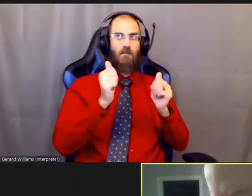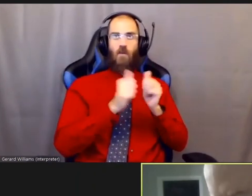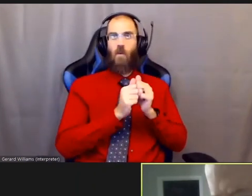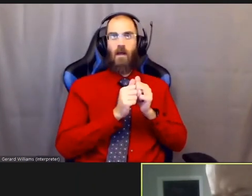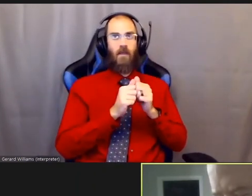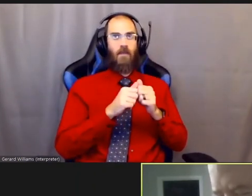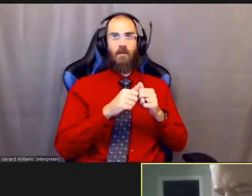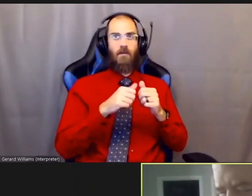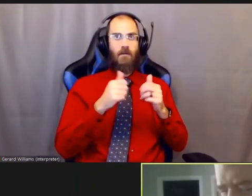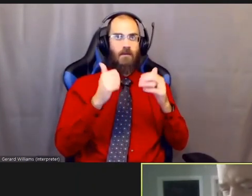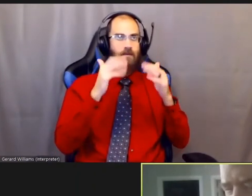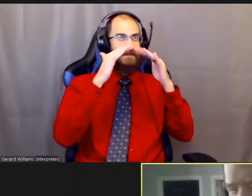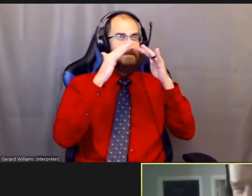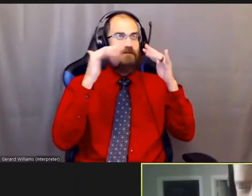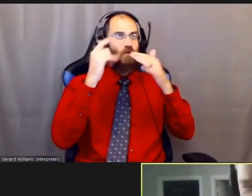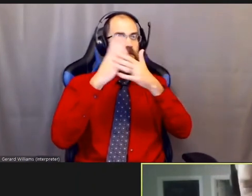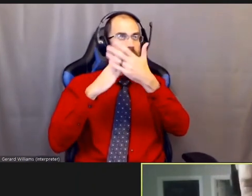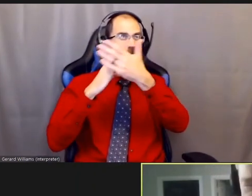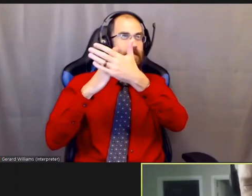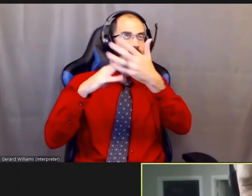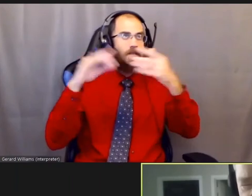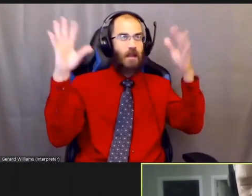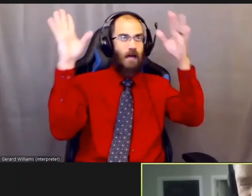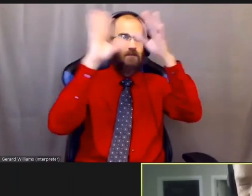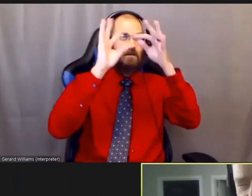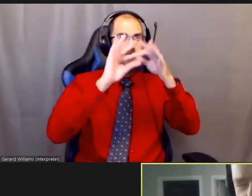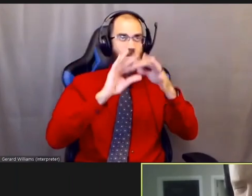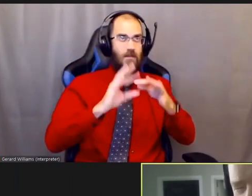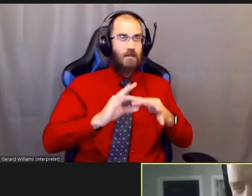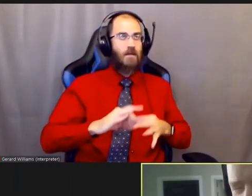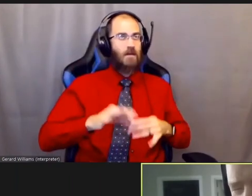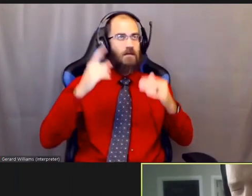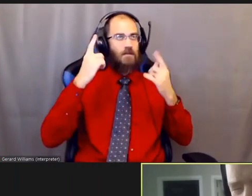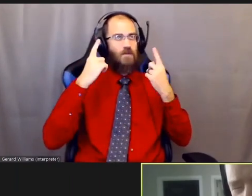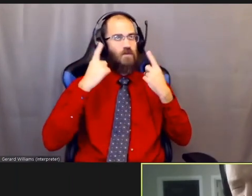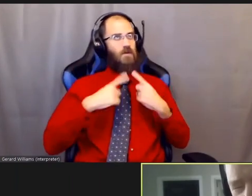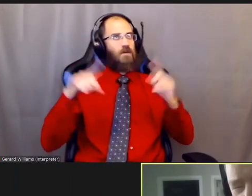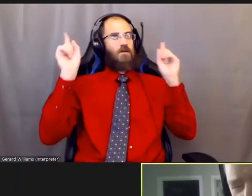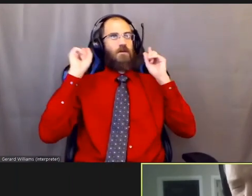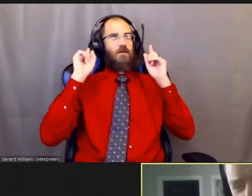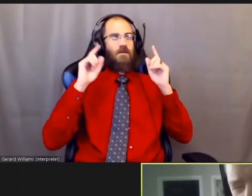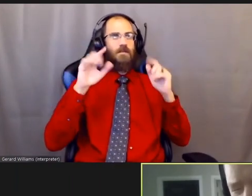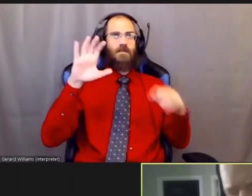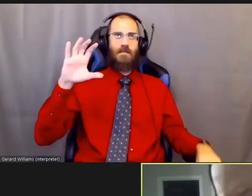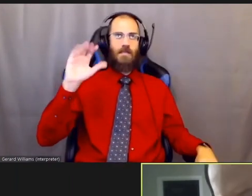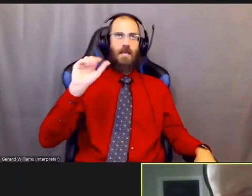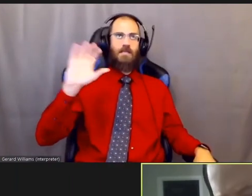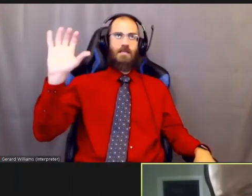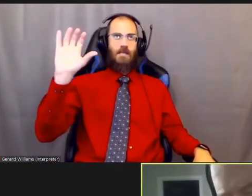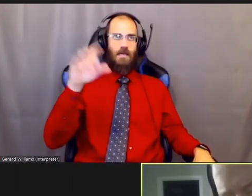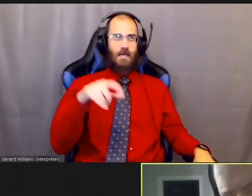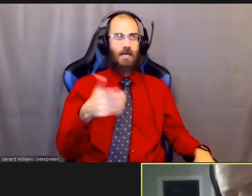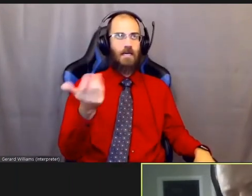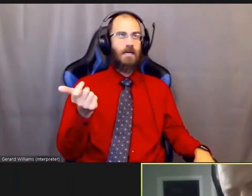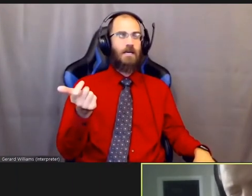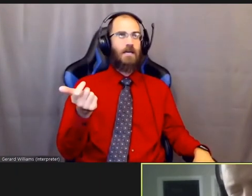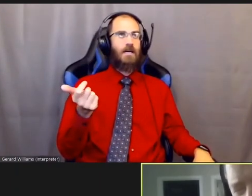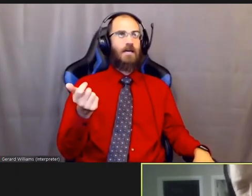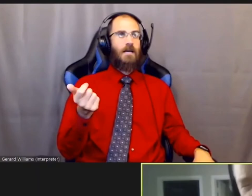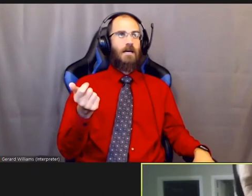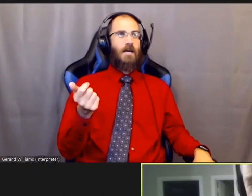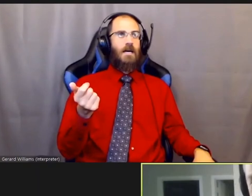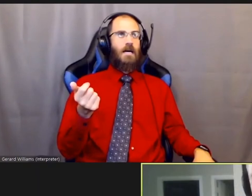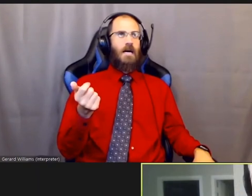many parts together that makes a successful consumer advisory committee. And you know,